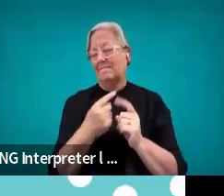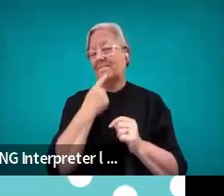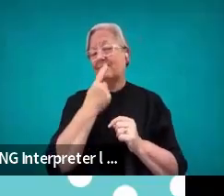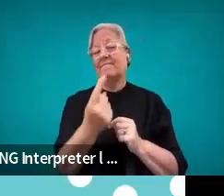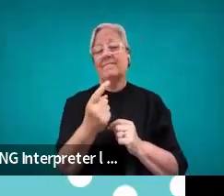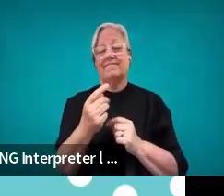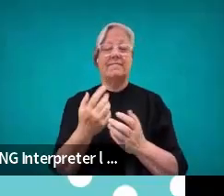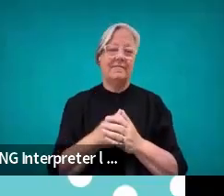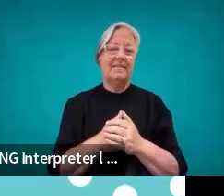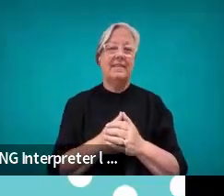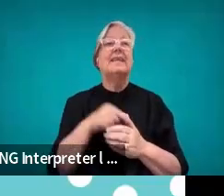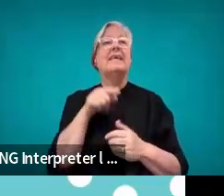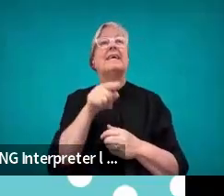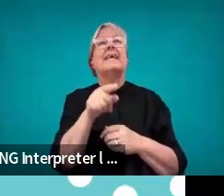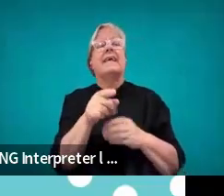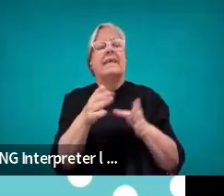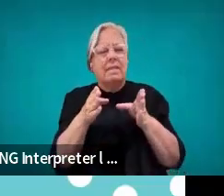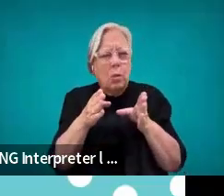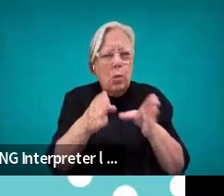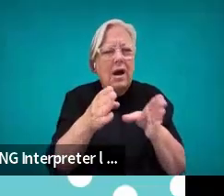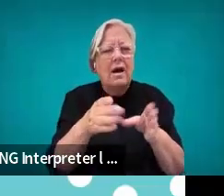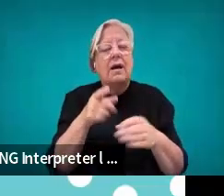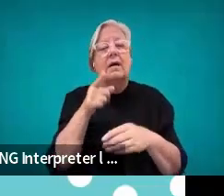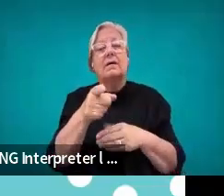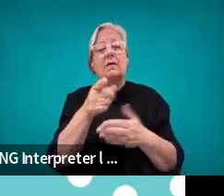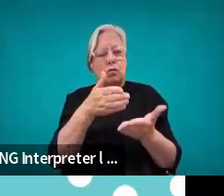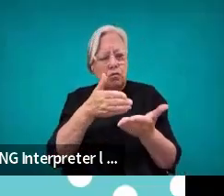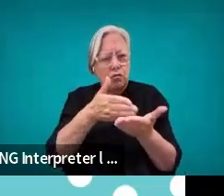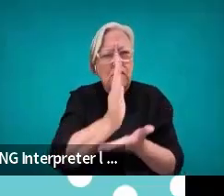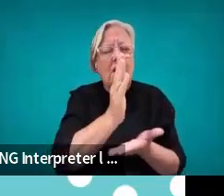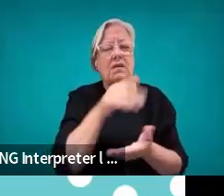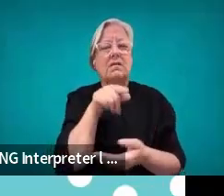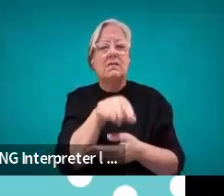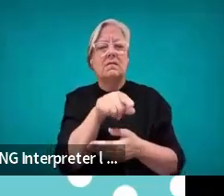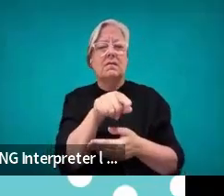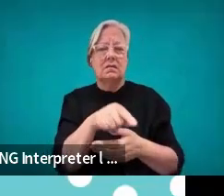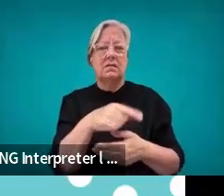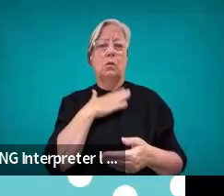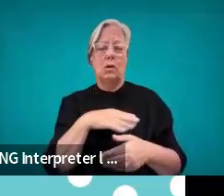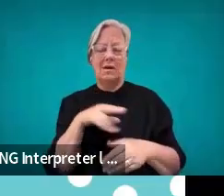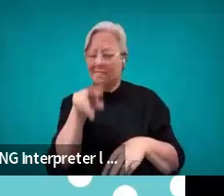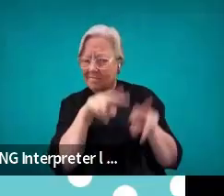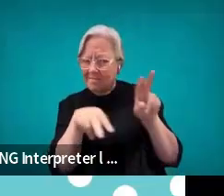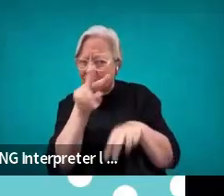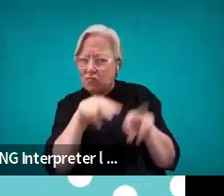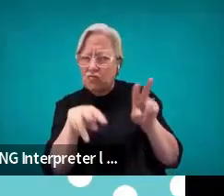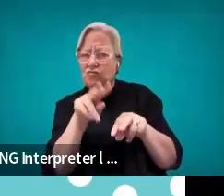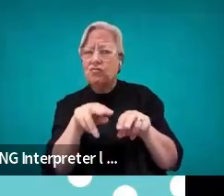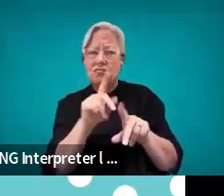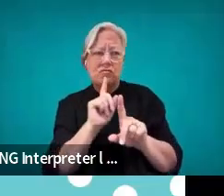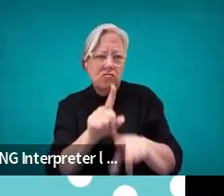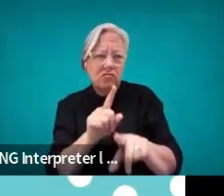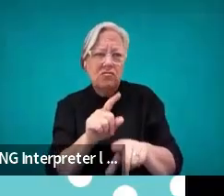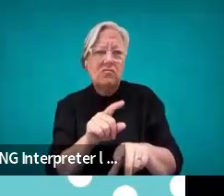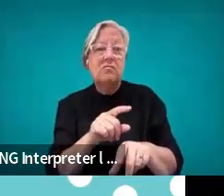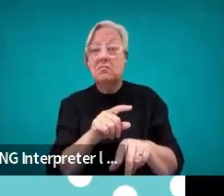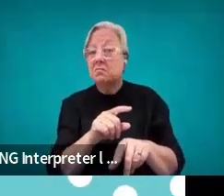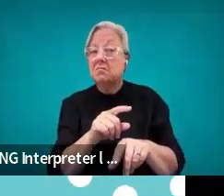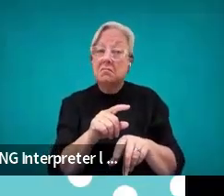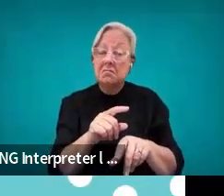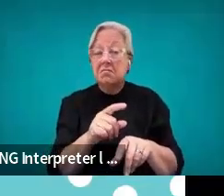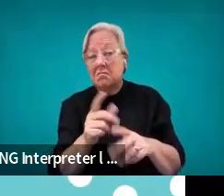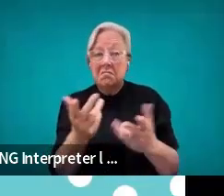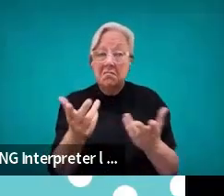an approach. It's a rights-based approach to monitoring, evaluation, and reporting that centers the voices